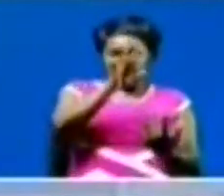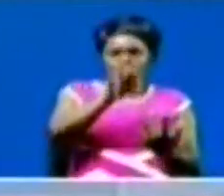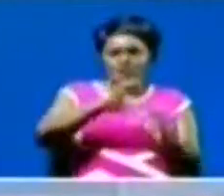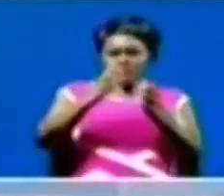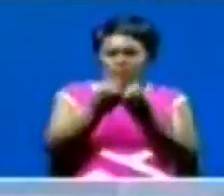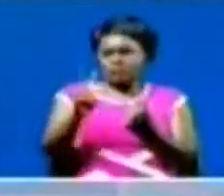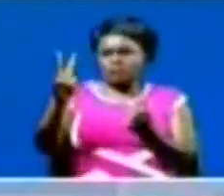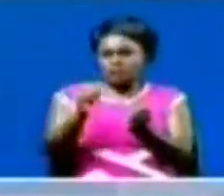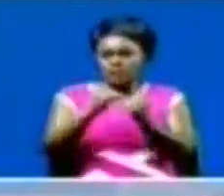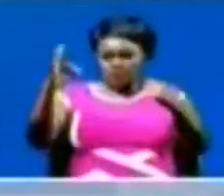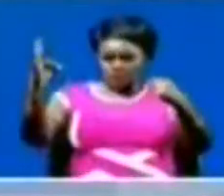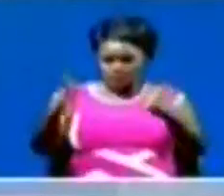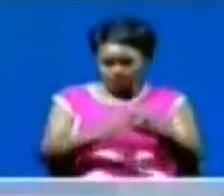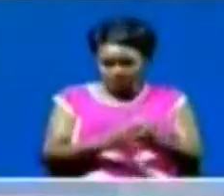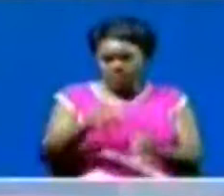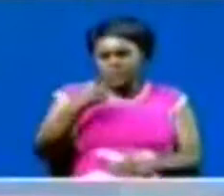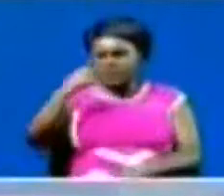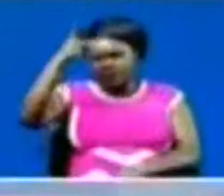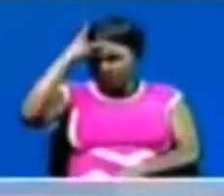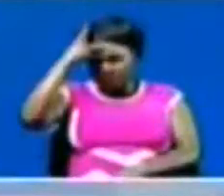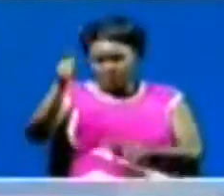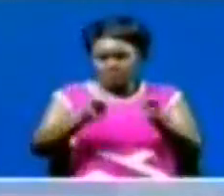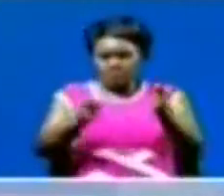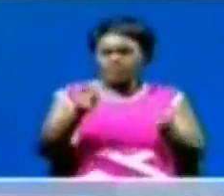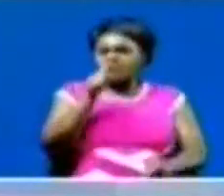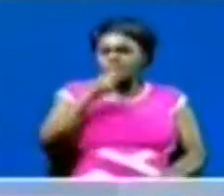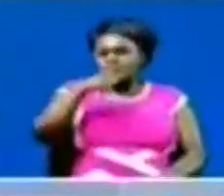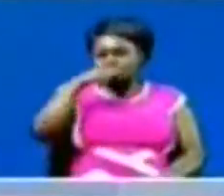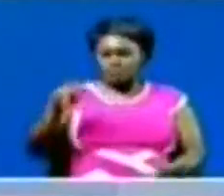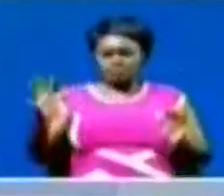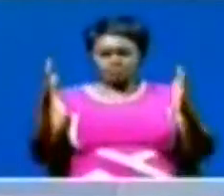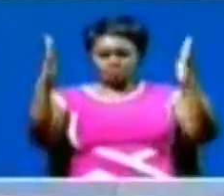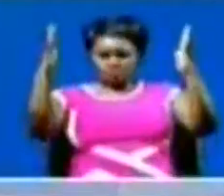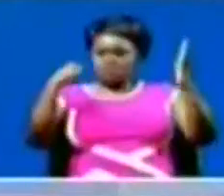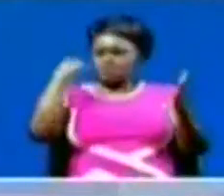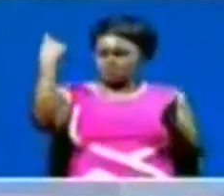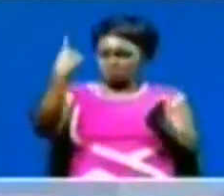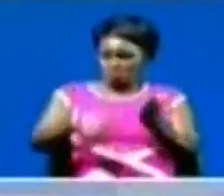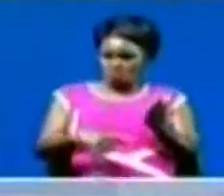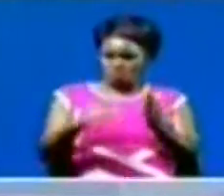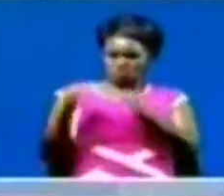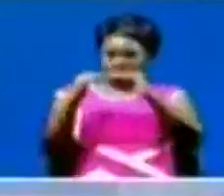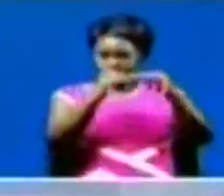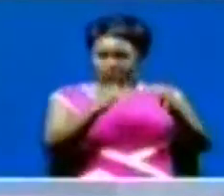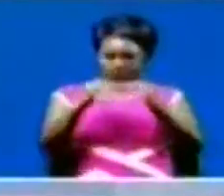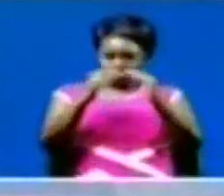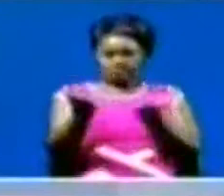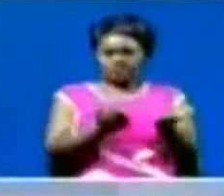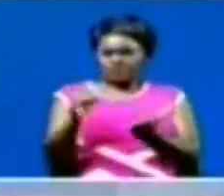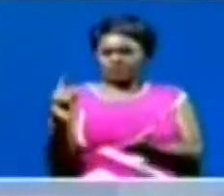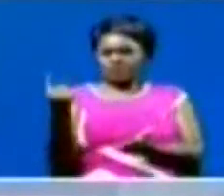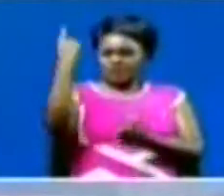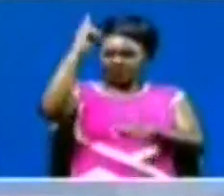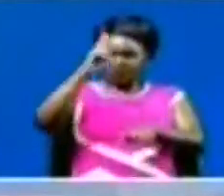of 2018, parents and managers of private schools are now celebrating what they are timing as equity being served for the